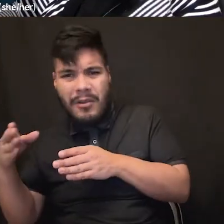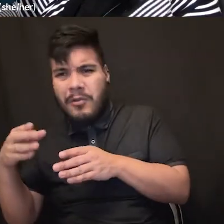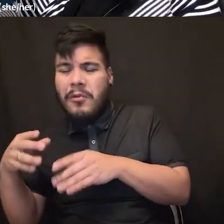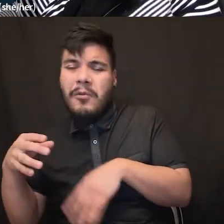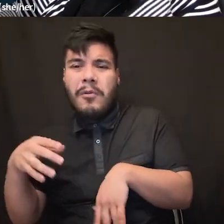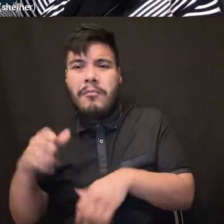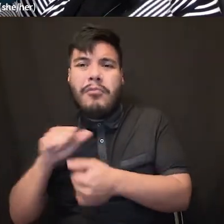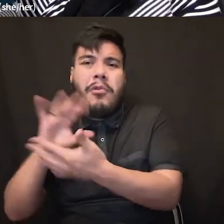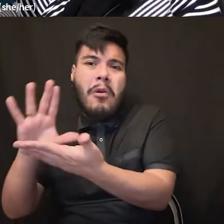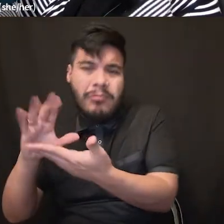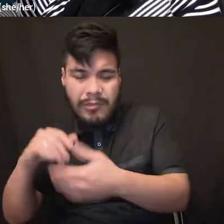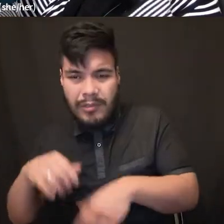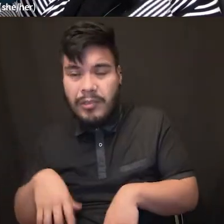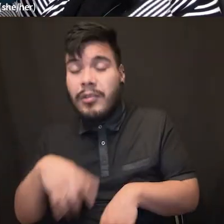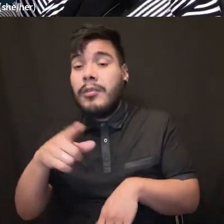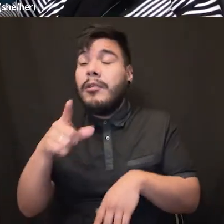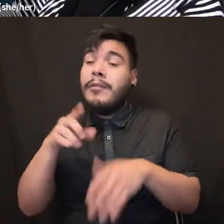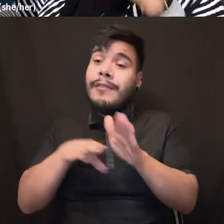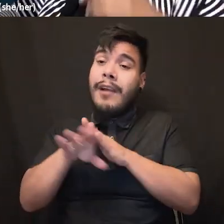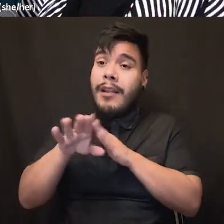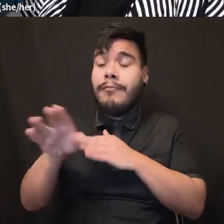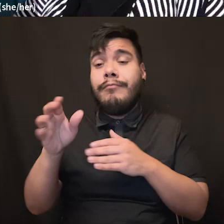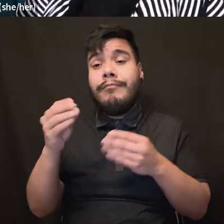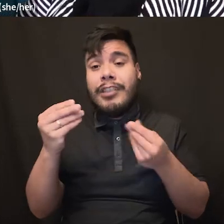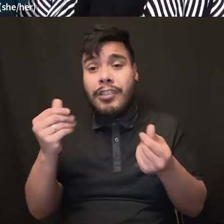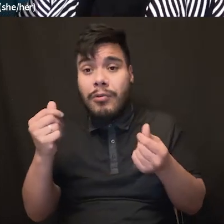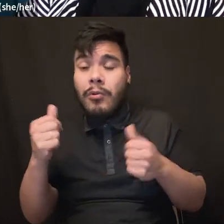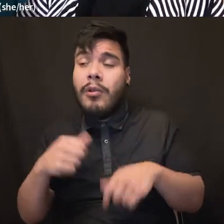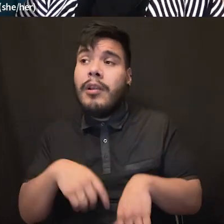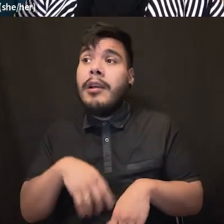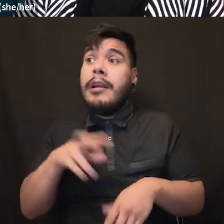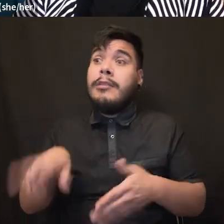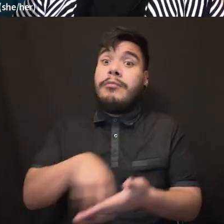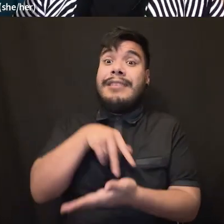material and you have to develop the ability to be on stage and